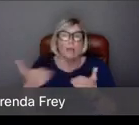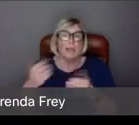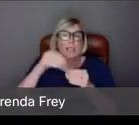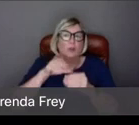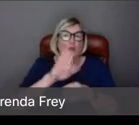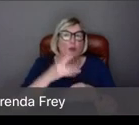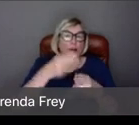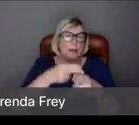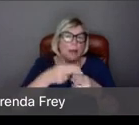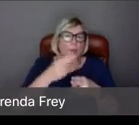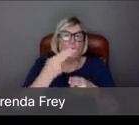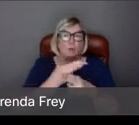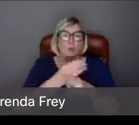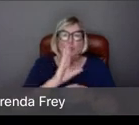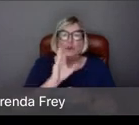Next.